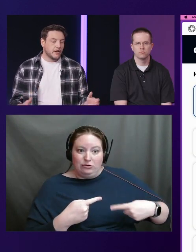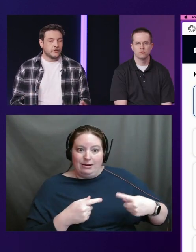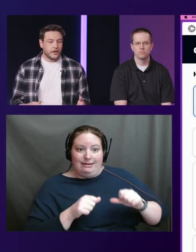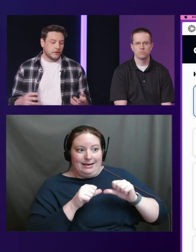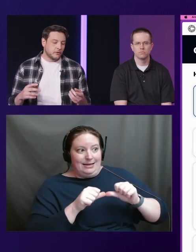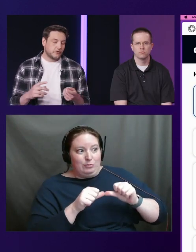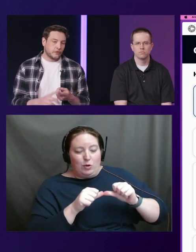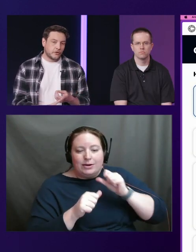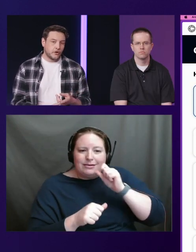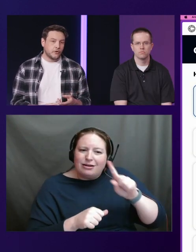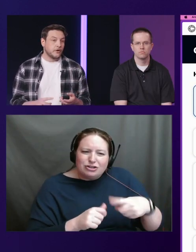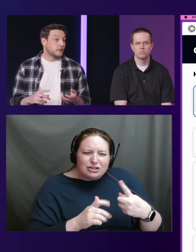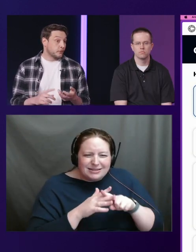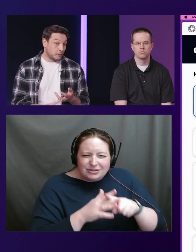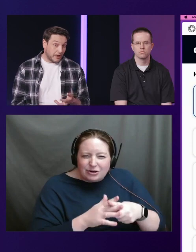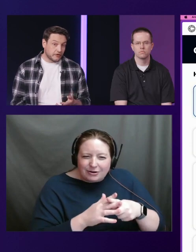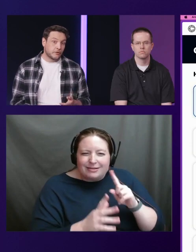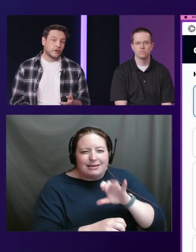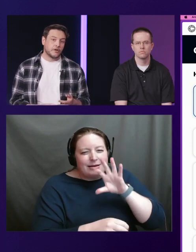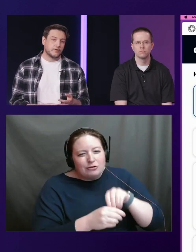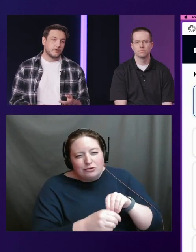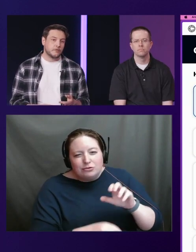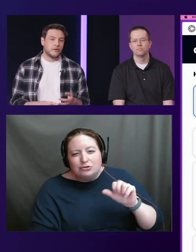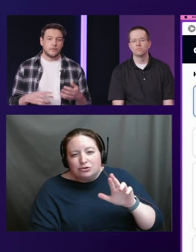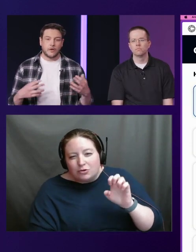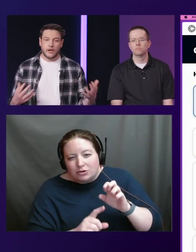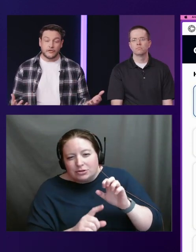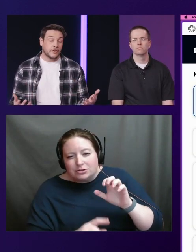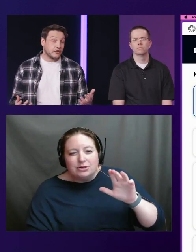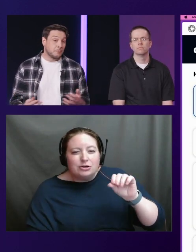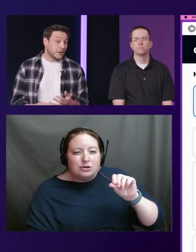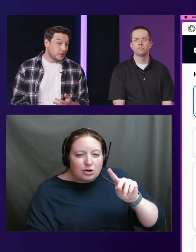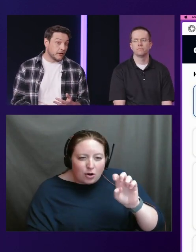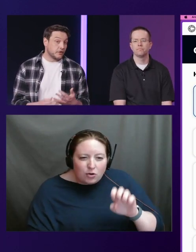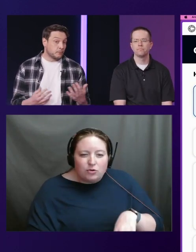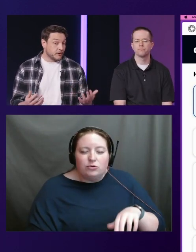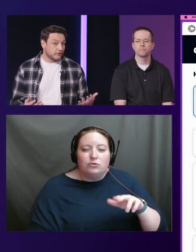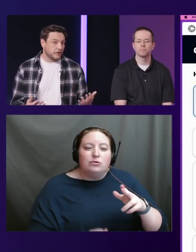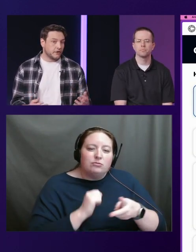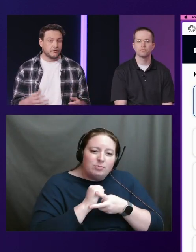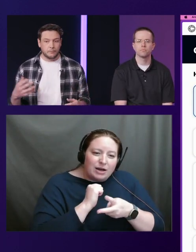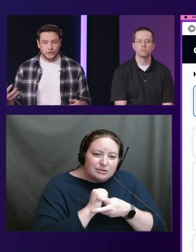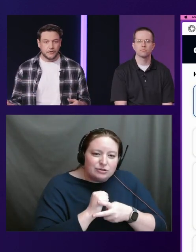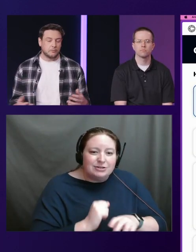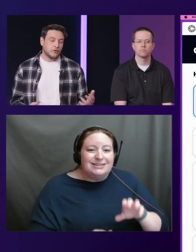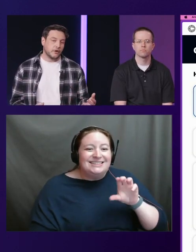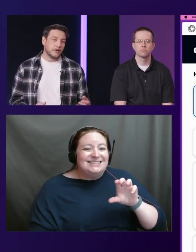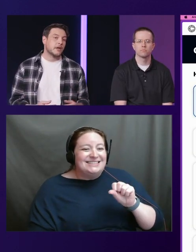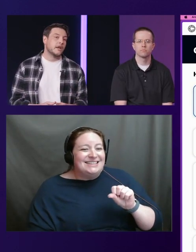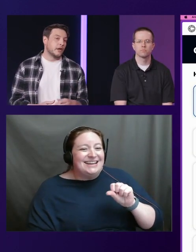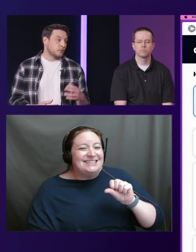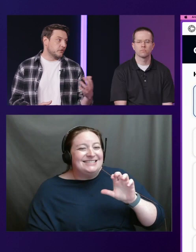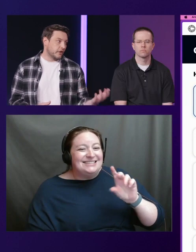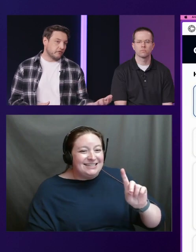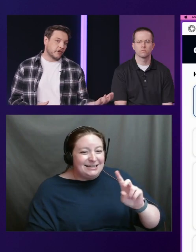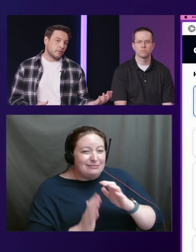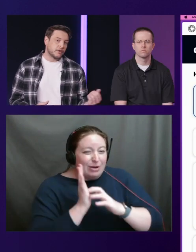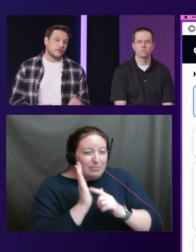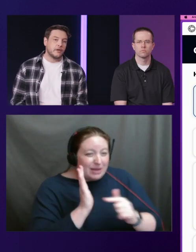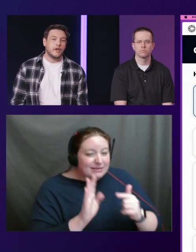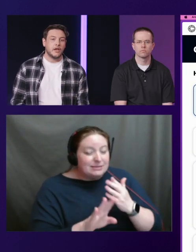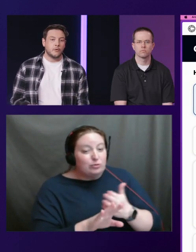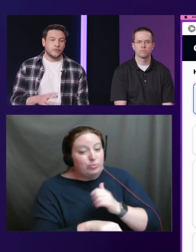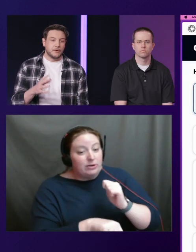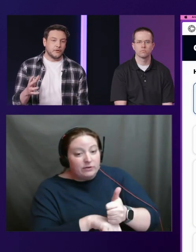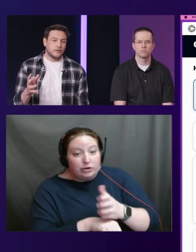started. So that includes source code, source repositories, CI/CD pipelines that are pre-configured for build and deploy, as well as dev